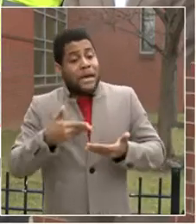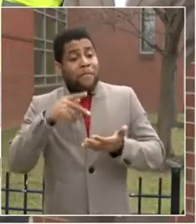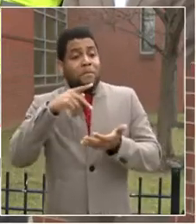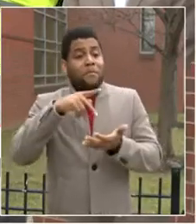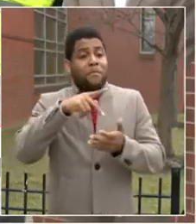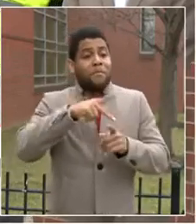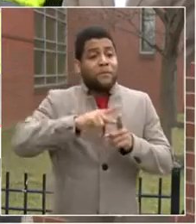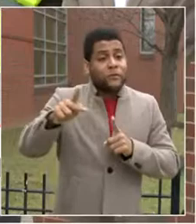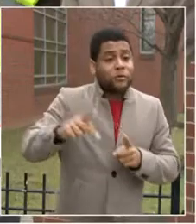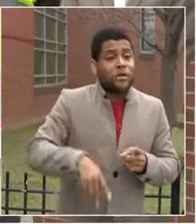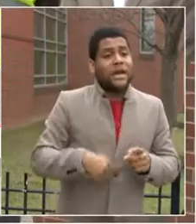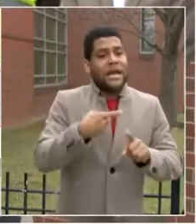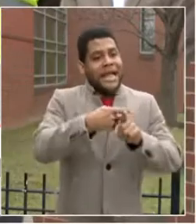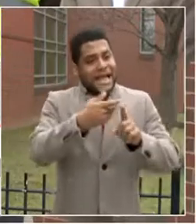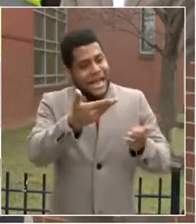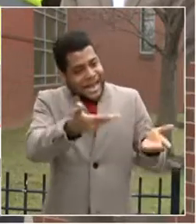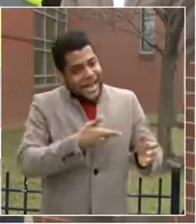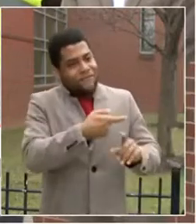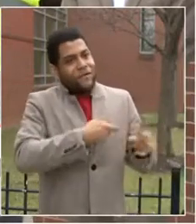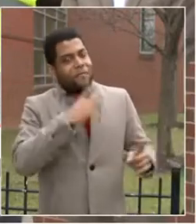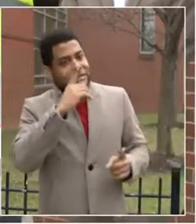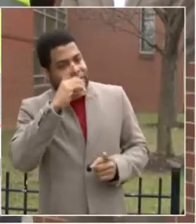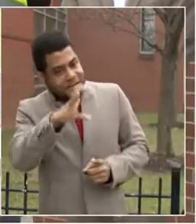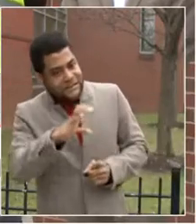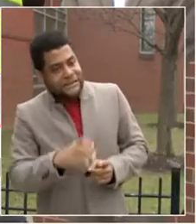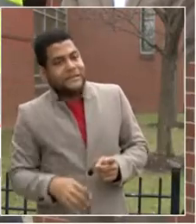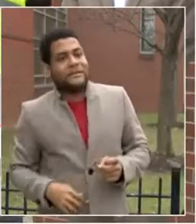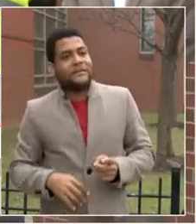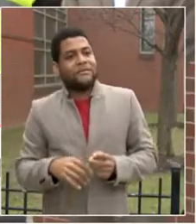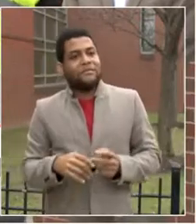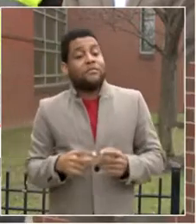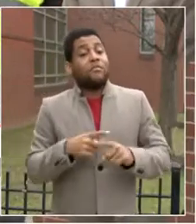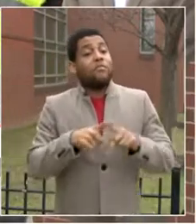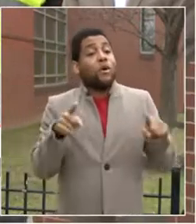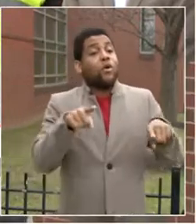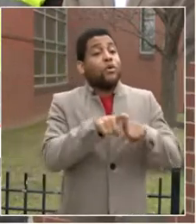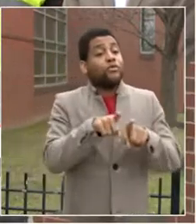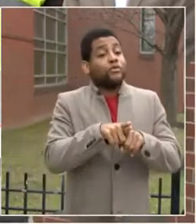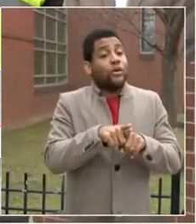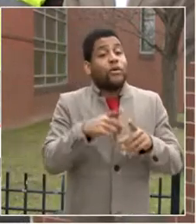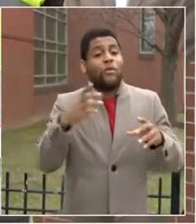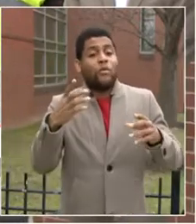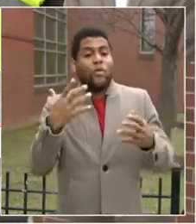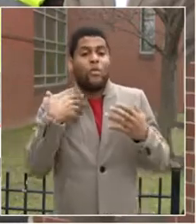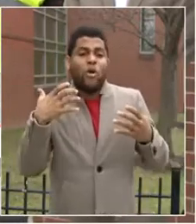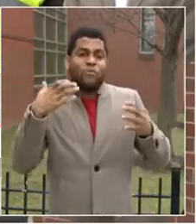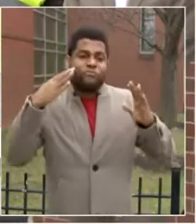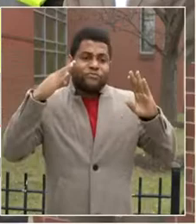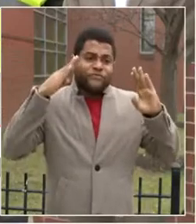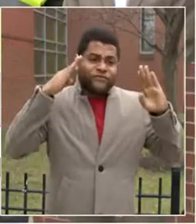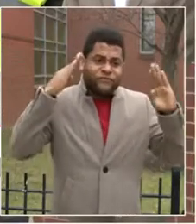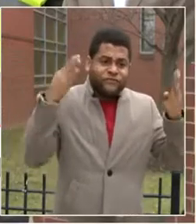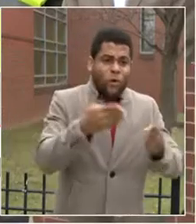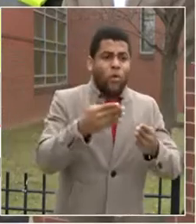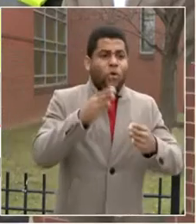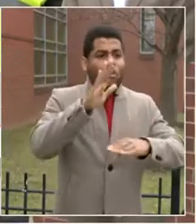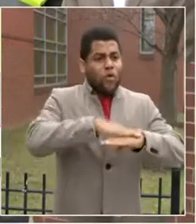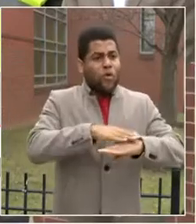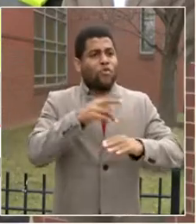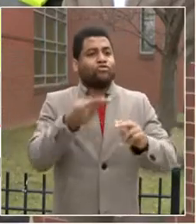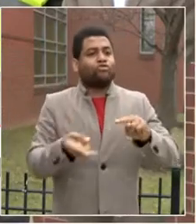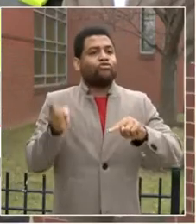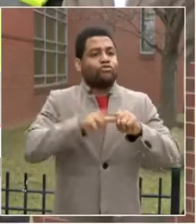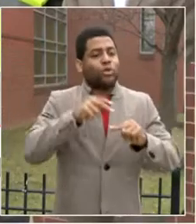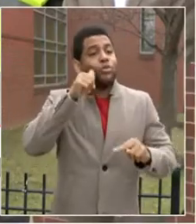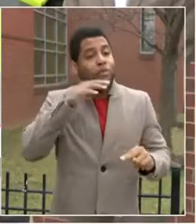a preference for hiring people from DC. But we also want to focus on increasing the number of women in our